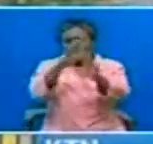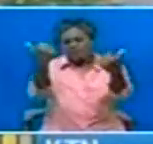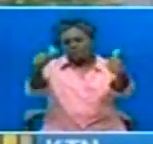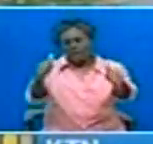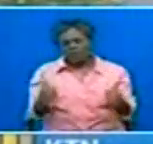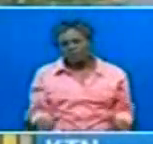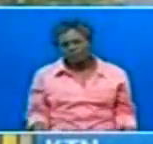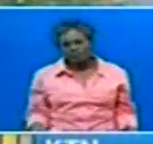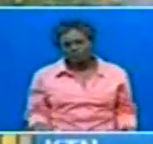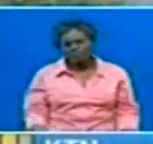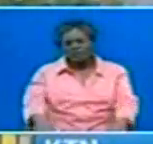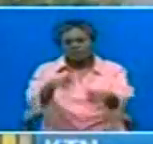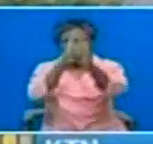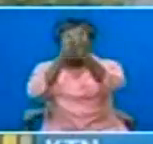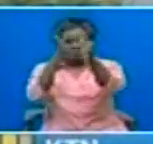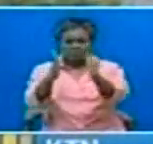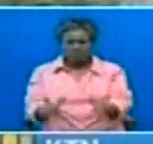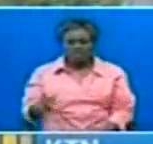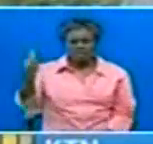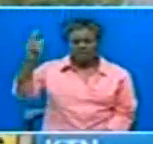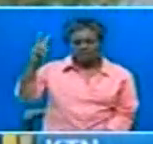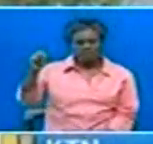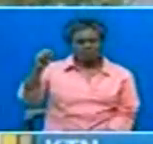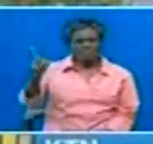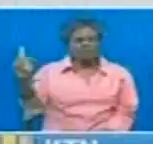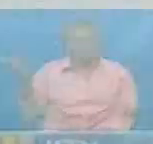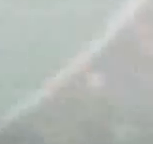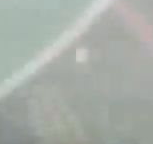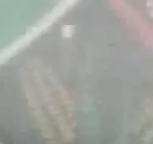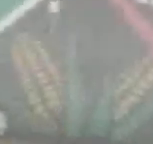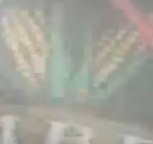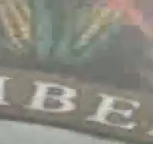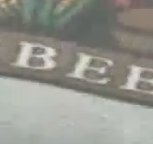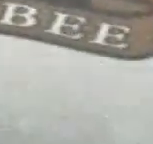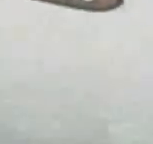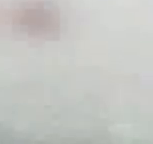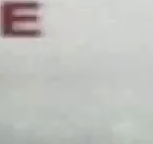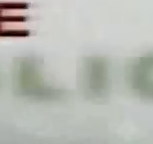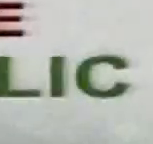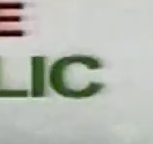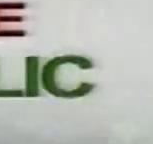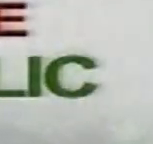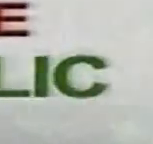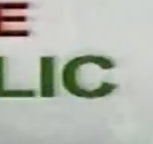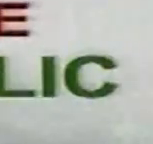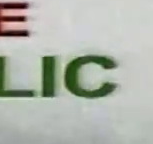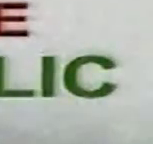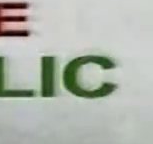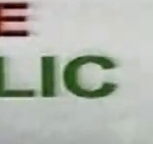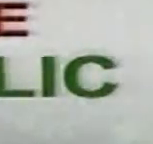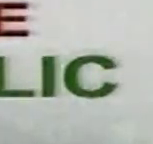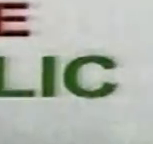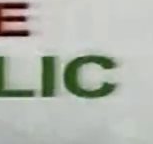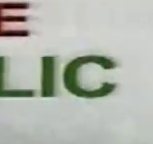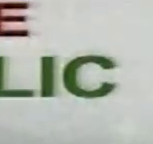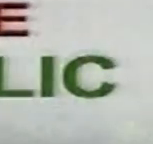first. Ian Wafula, KTN, Nairobi. And mine is